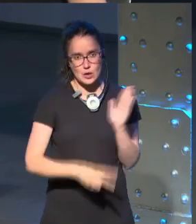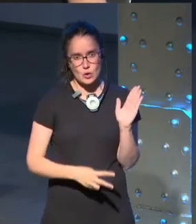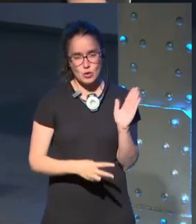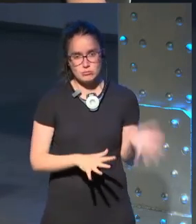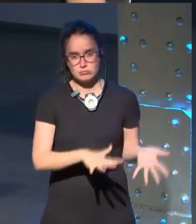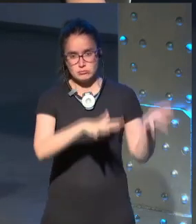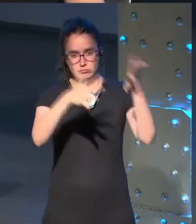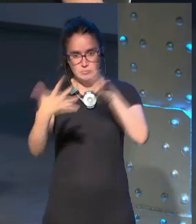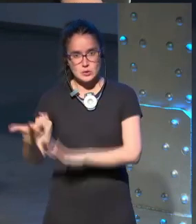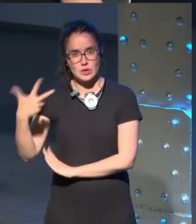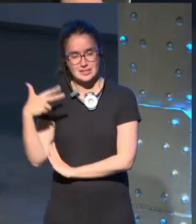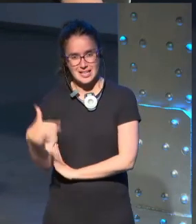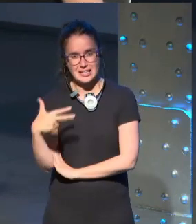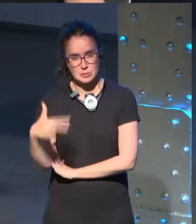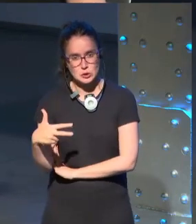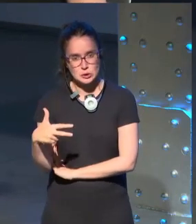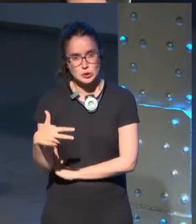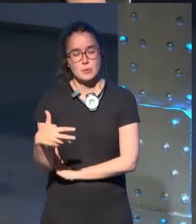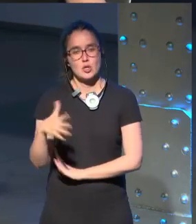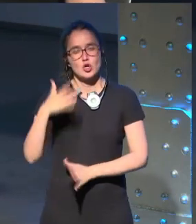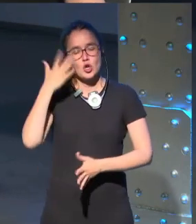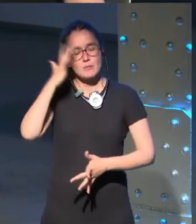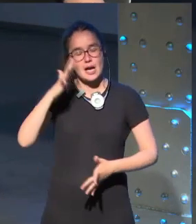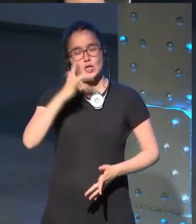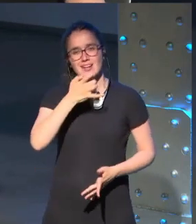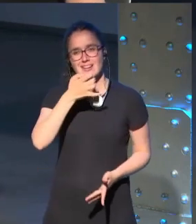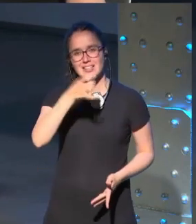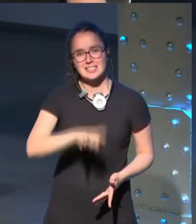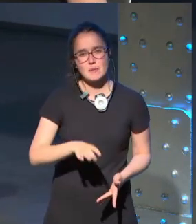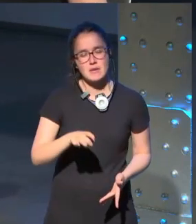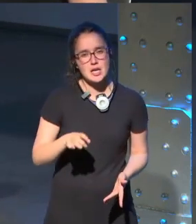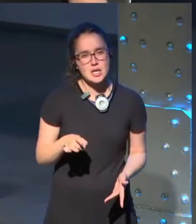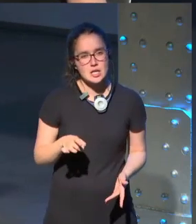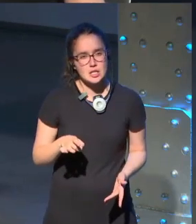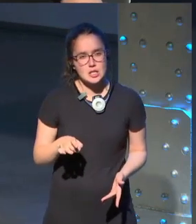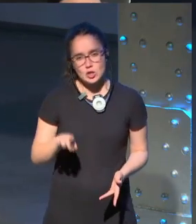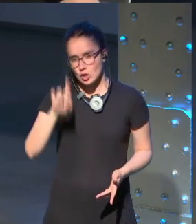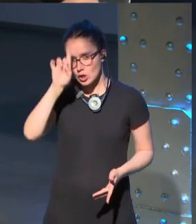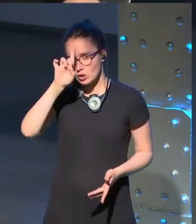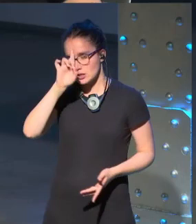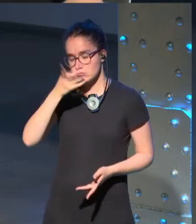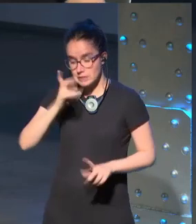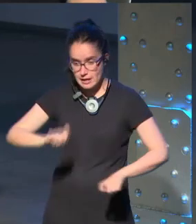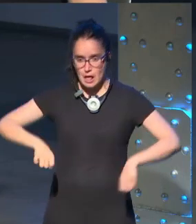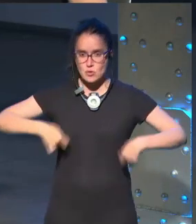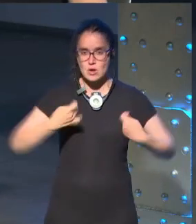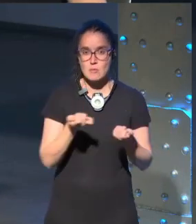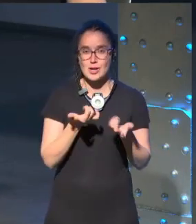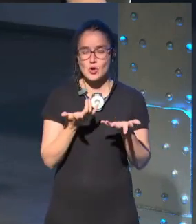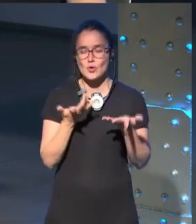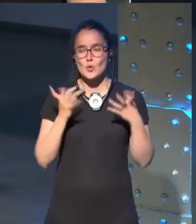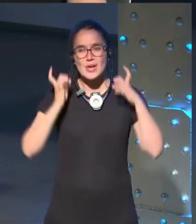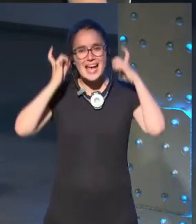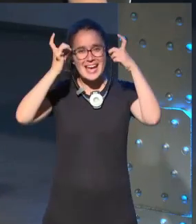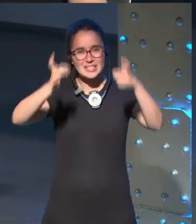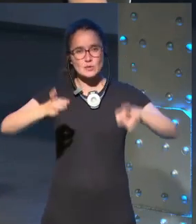read the novels in Spanish, of course, in translation, but I'm sure that your English language is very good. Is that just something